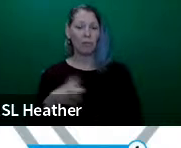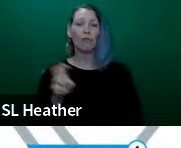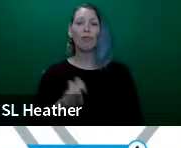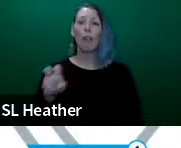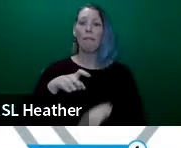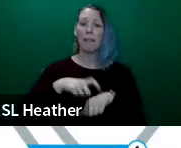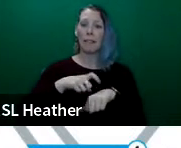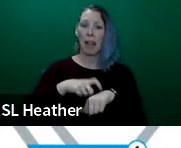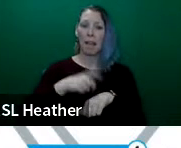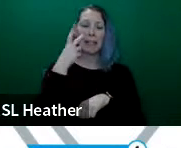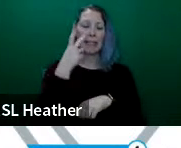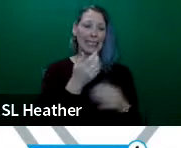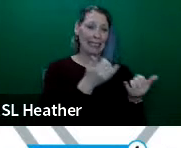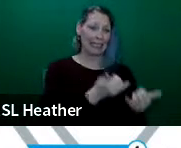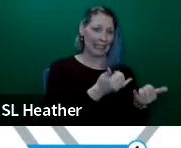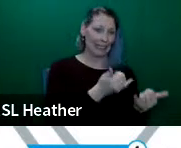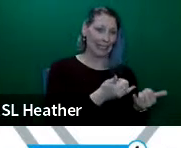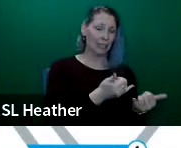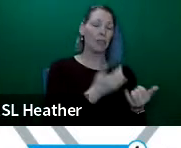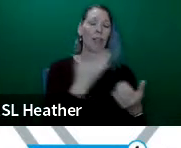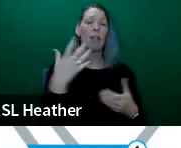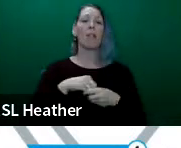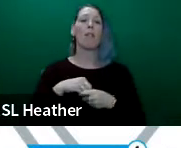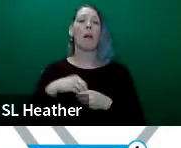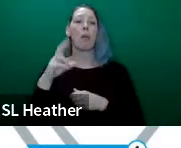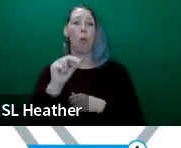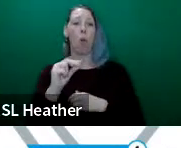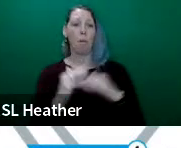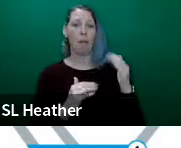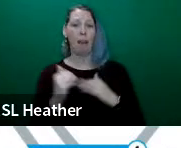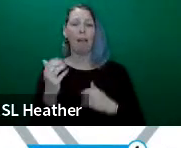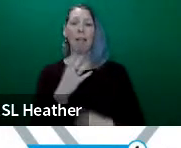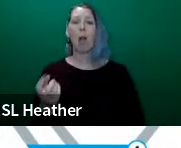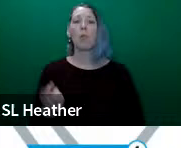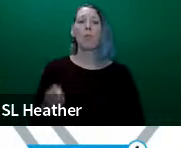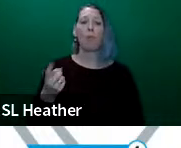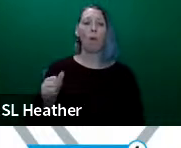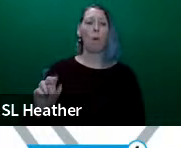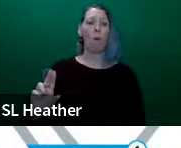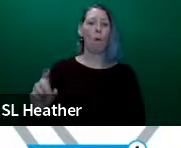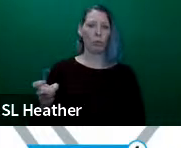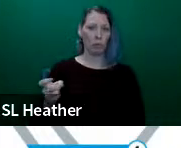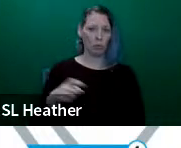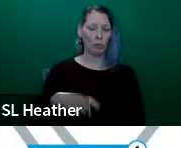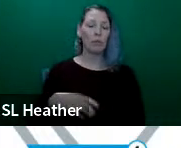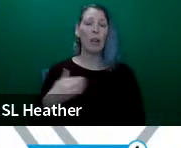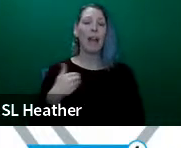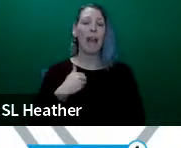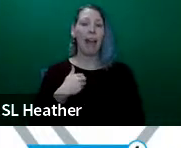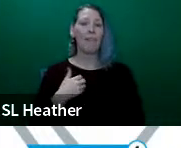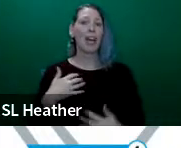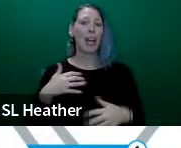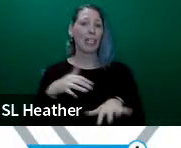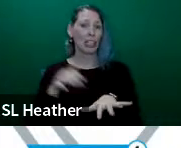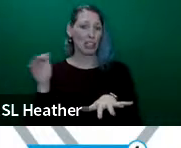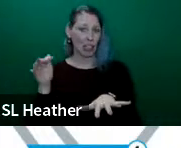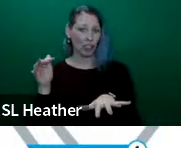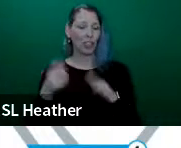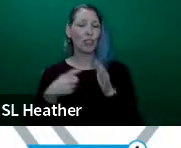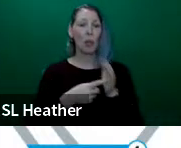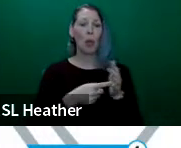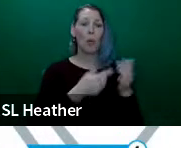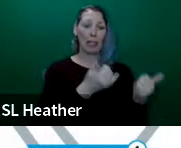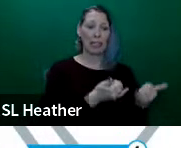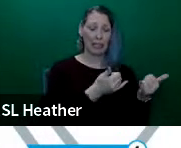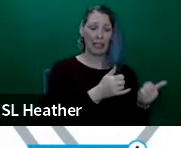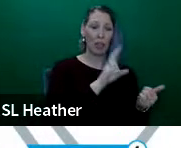show existing. They now include both the no build and the one auxiliary lane scenario. You've got a congestion index that shows both the existing